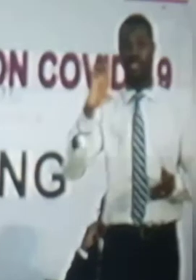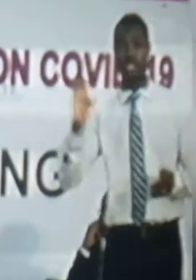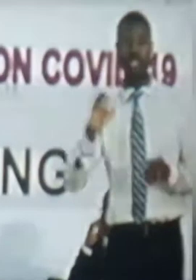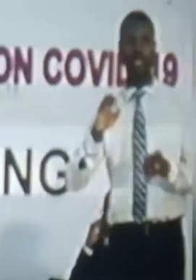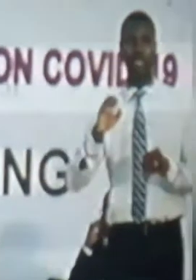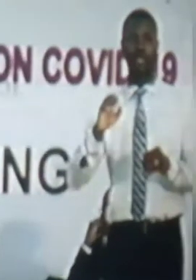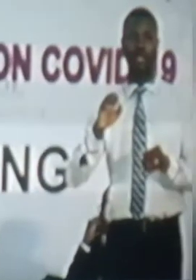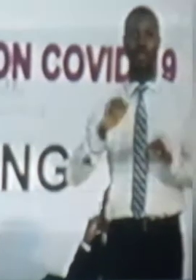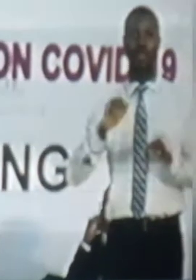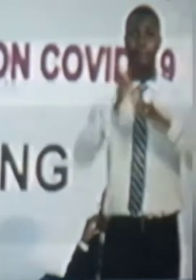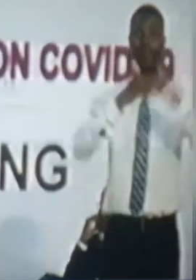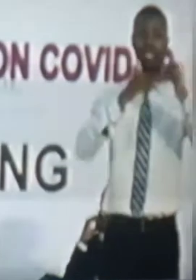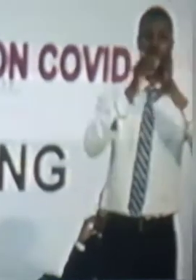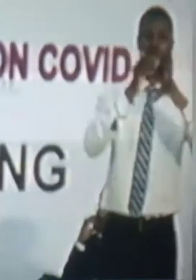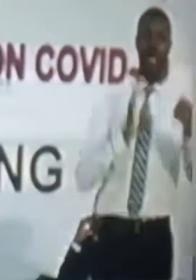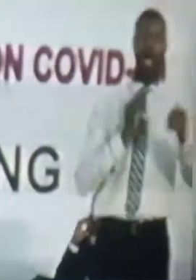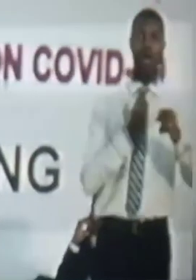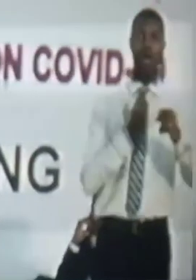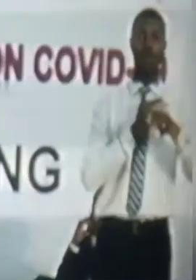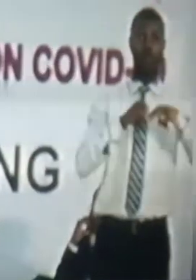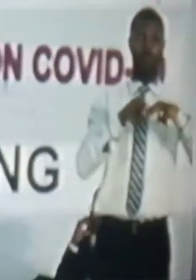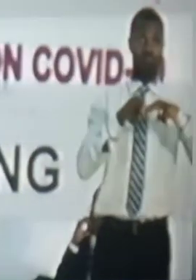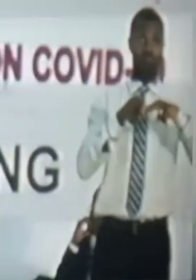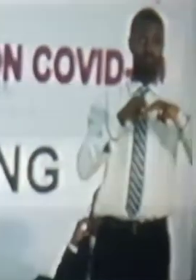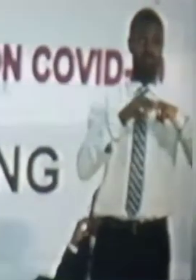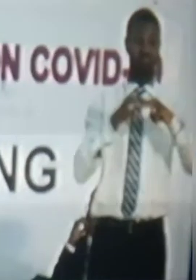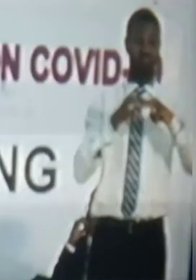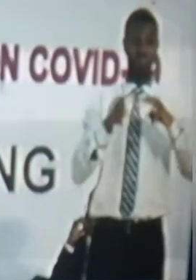to Lagos, from Kaduna